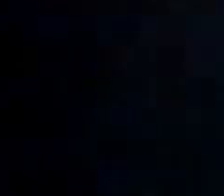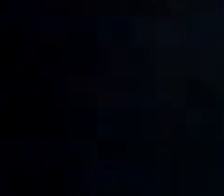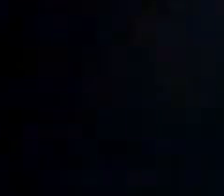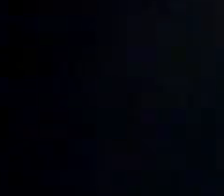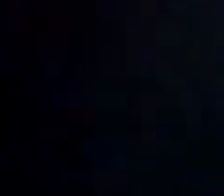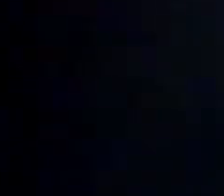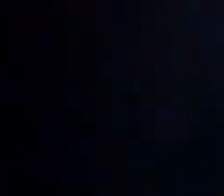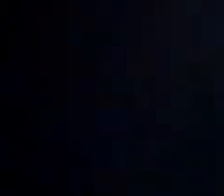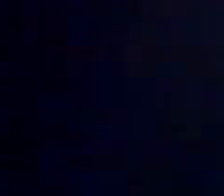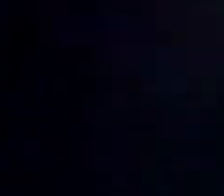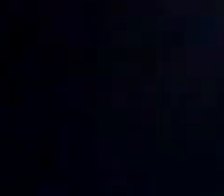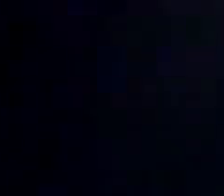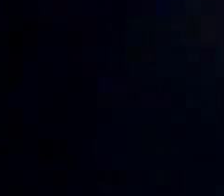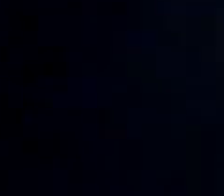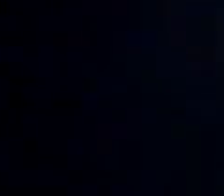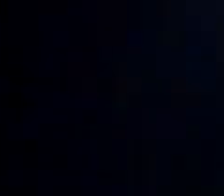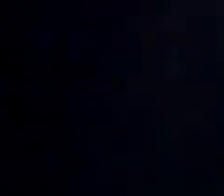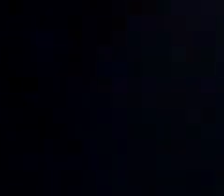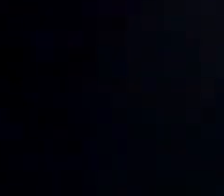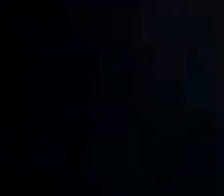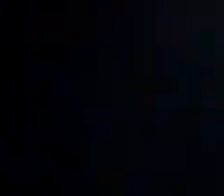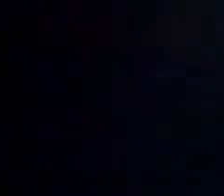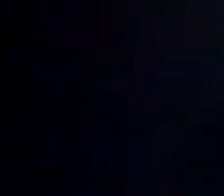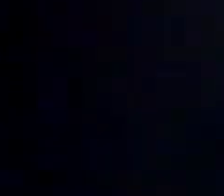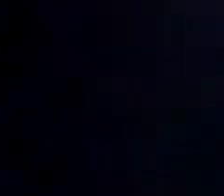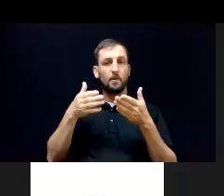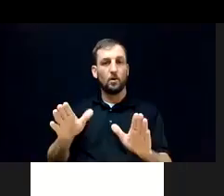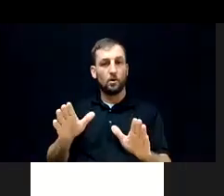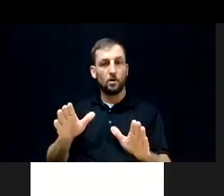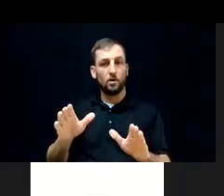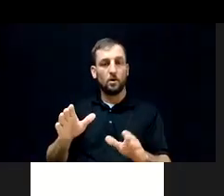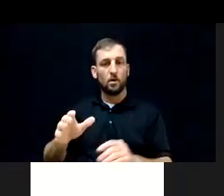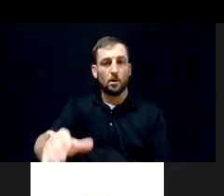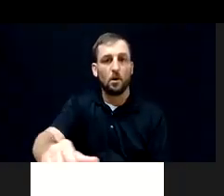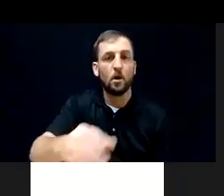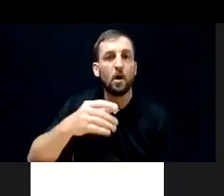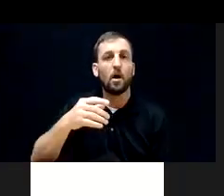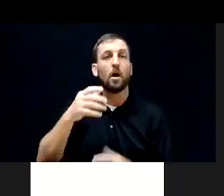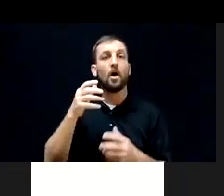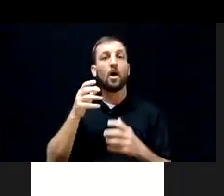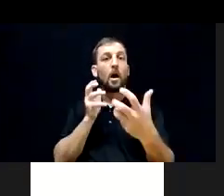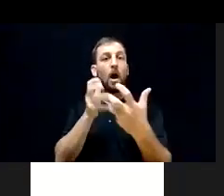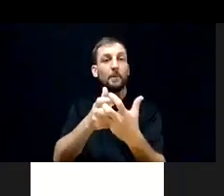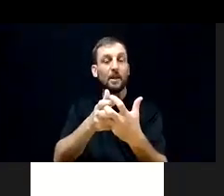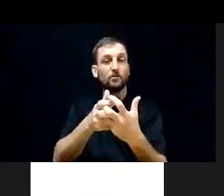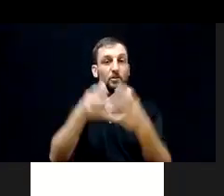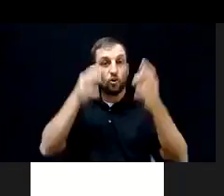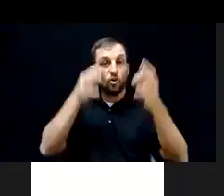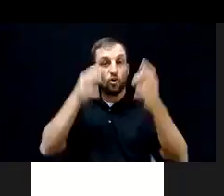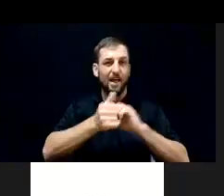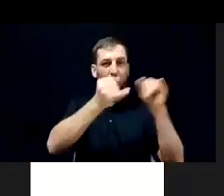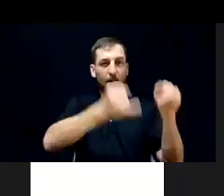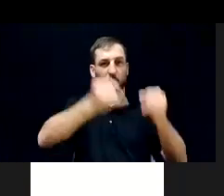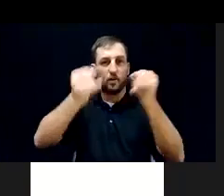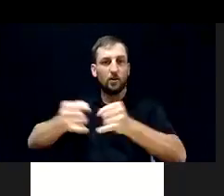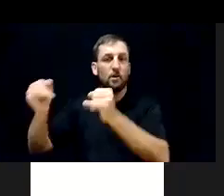in some other unique manner. But as always, accommodations are determined case by case, and there's a